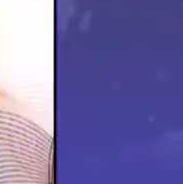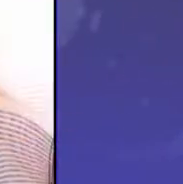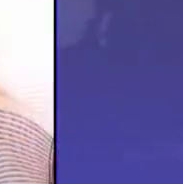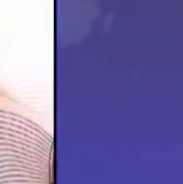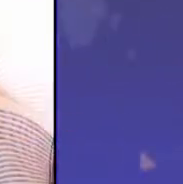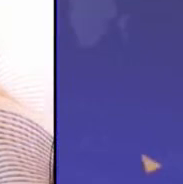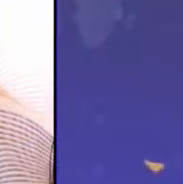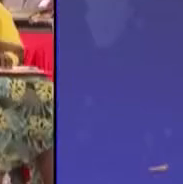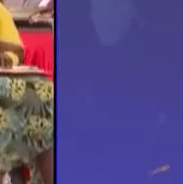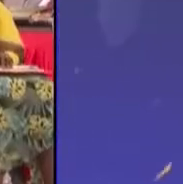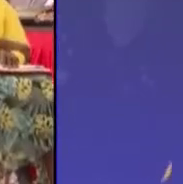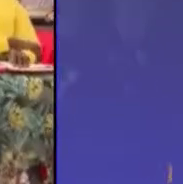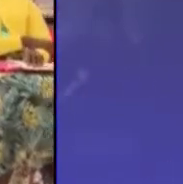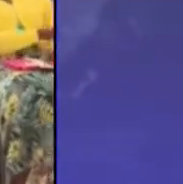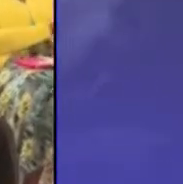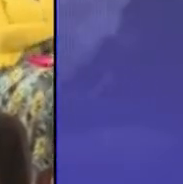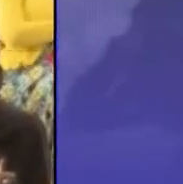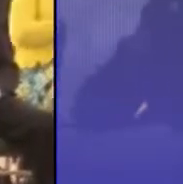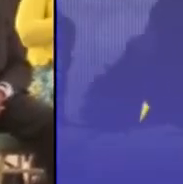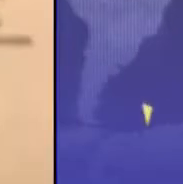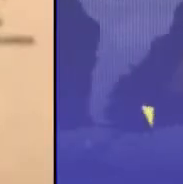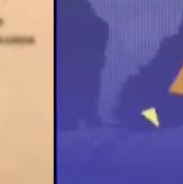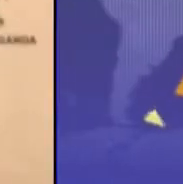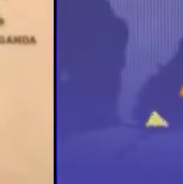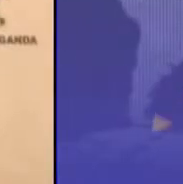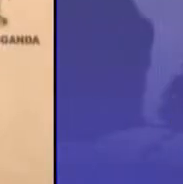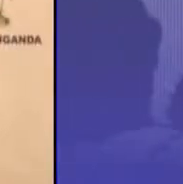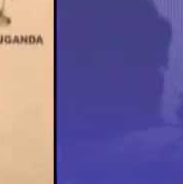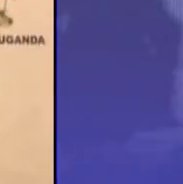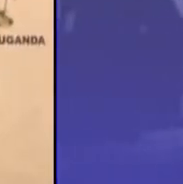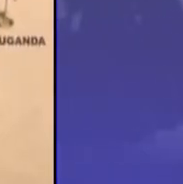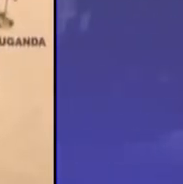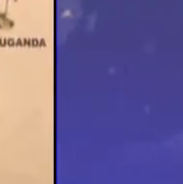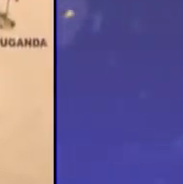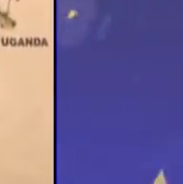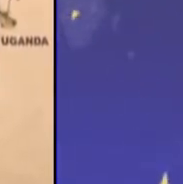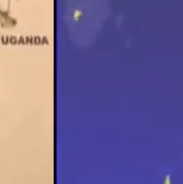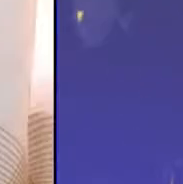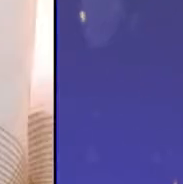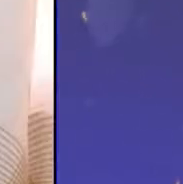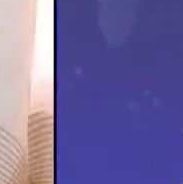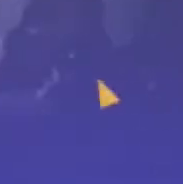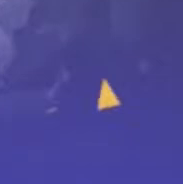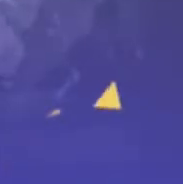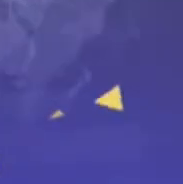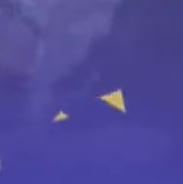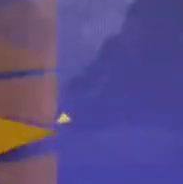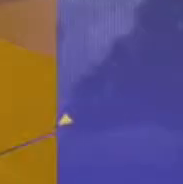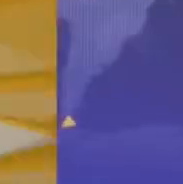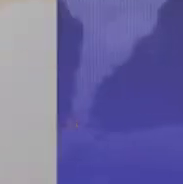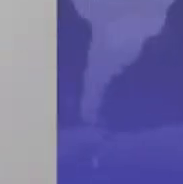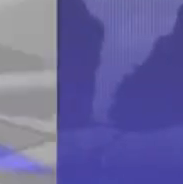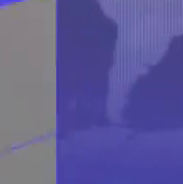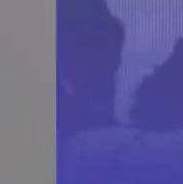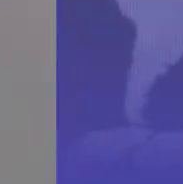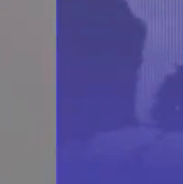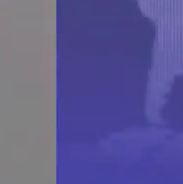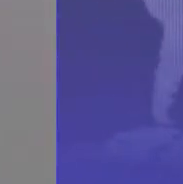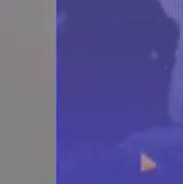While the NRM Electoral Commission urges party MPs interested in speakership post to wait for